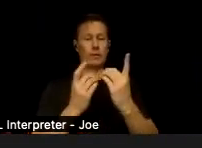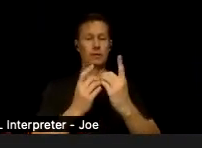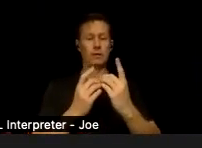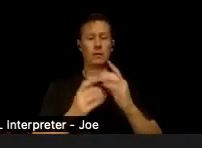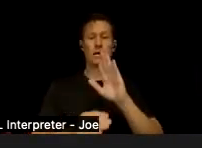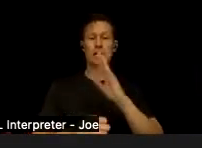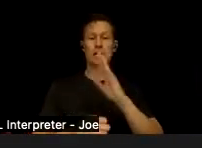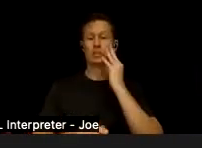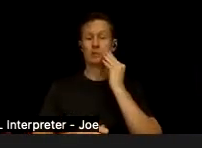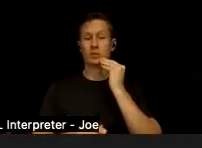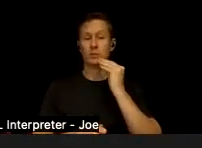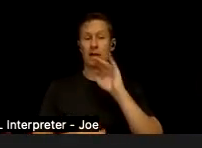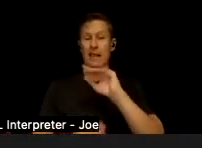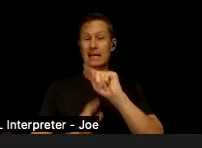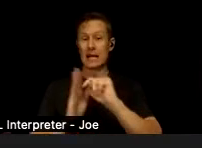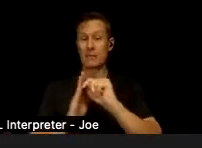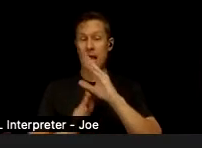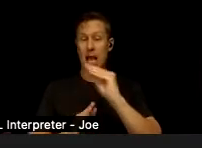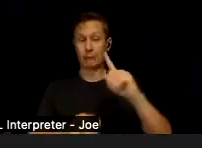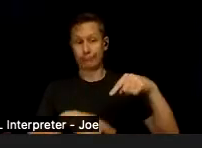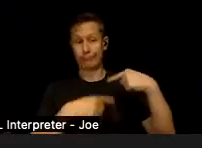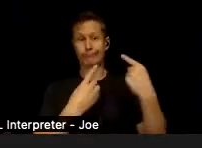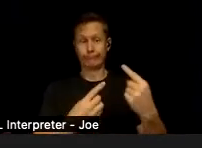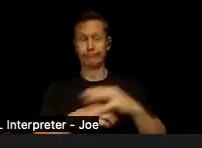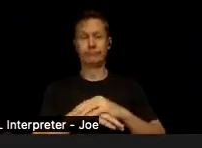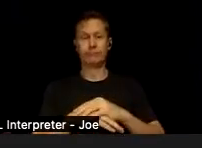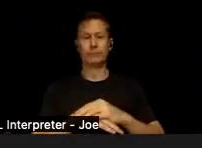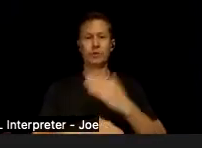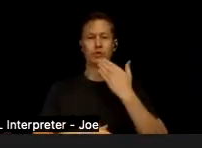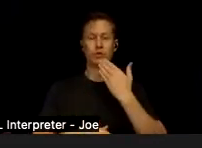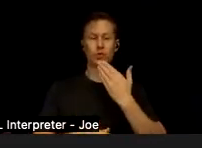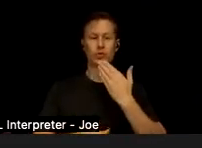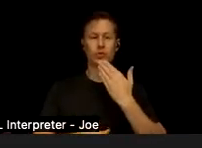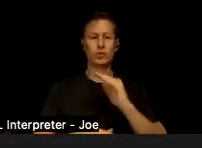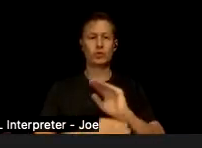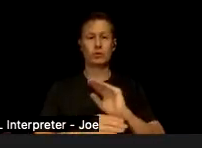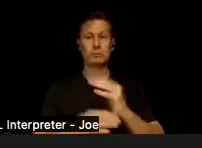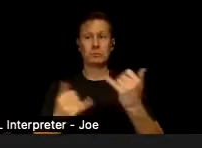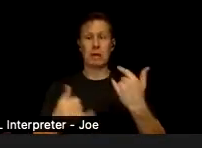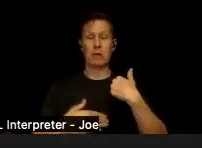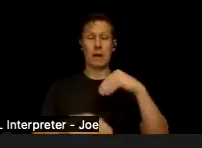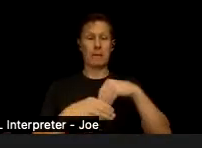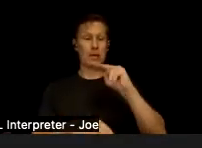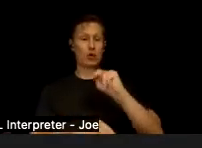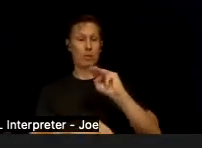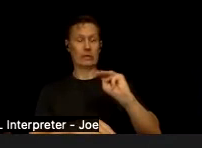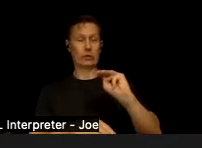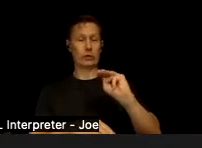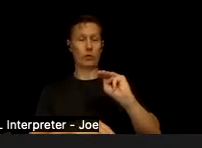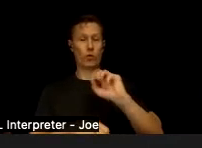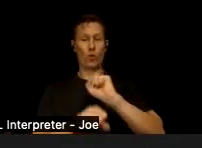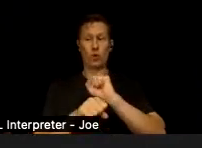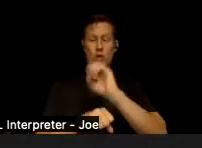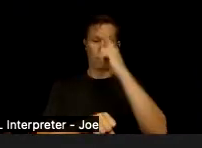since. Good evening, all. I'm honestly in New Mexico right now, working in their emergency